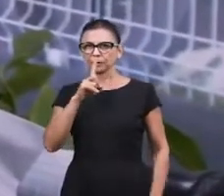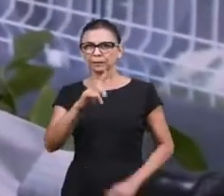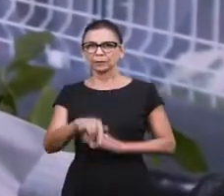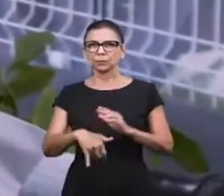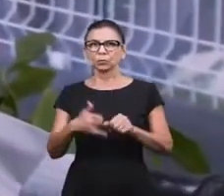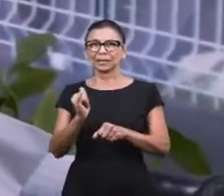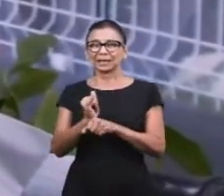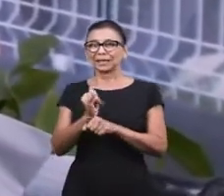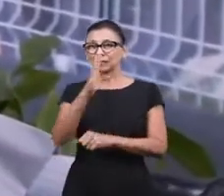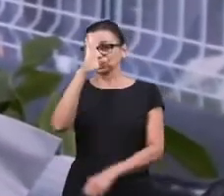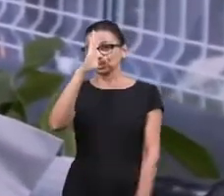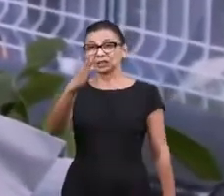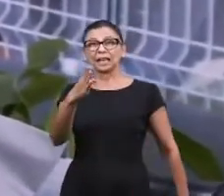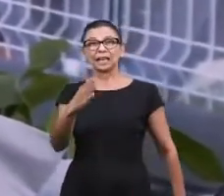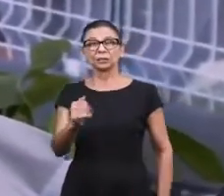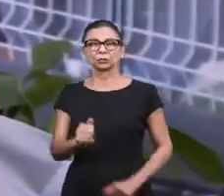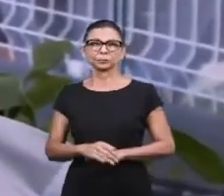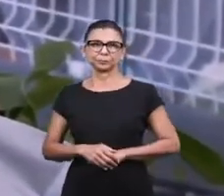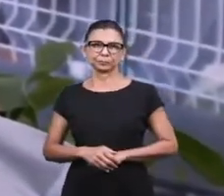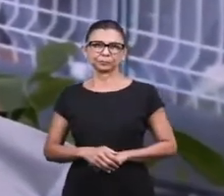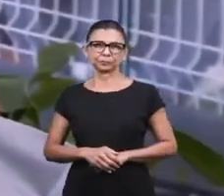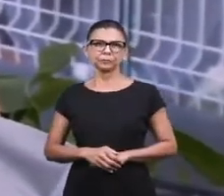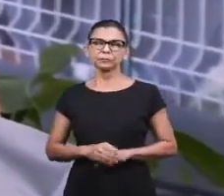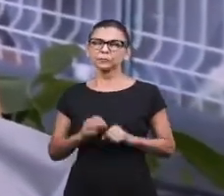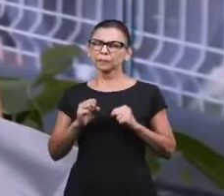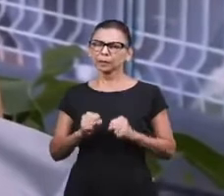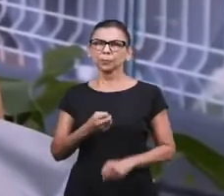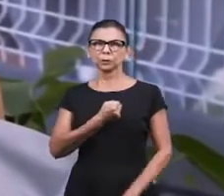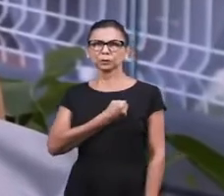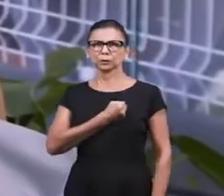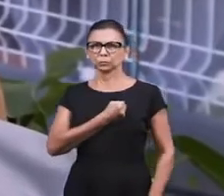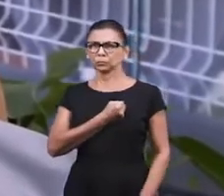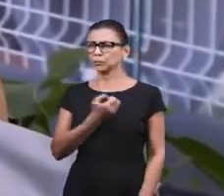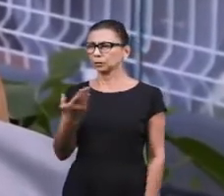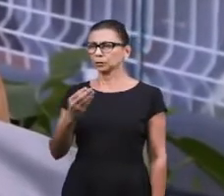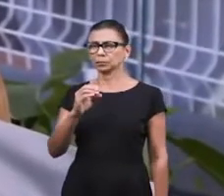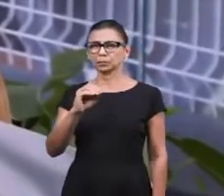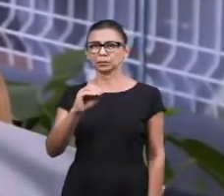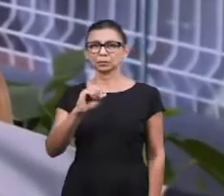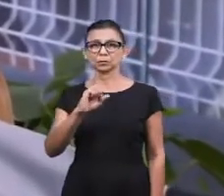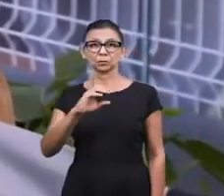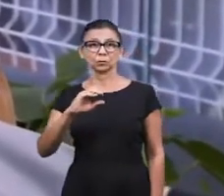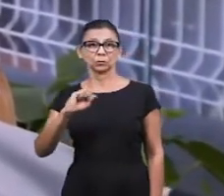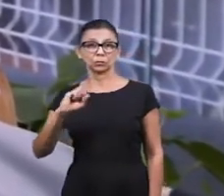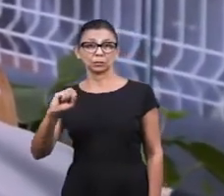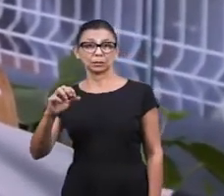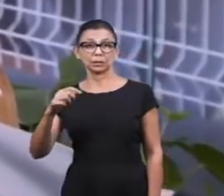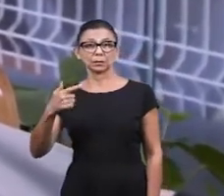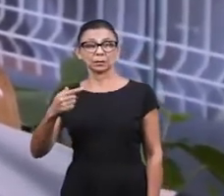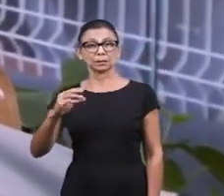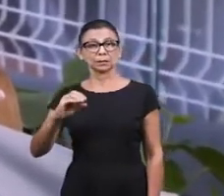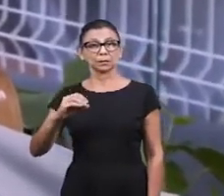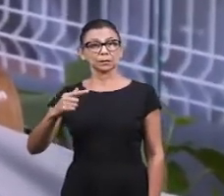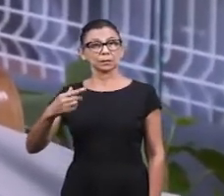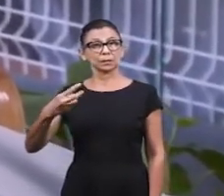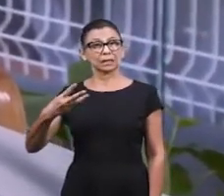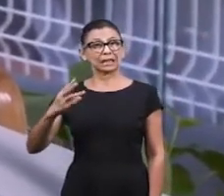channel to attend you. Call freely any time during the day or night at the number that is presented,